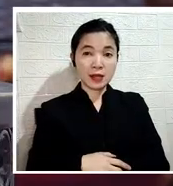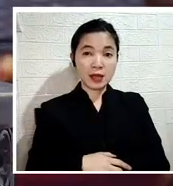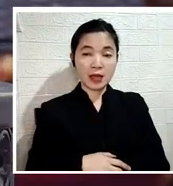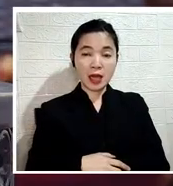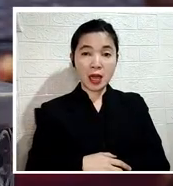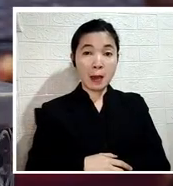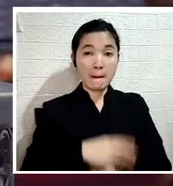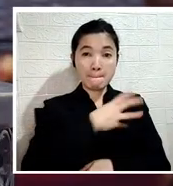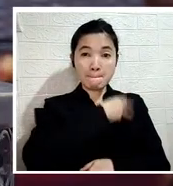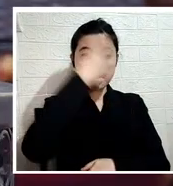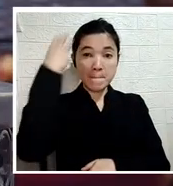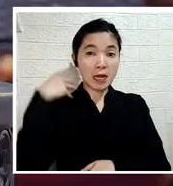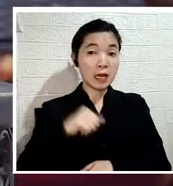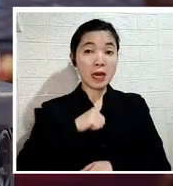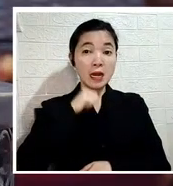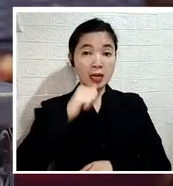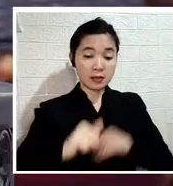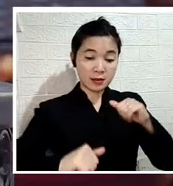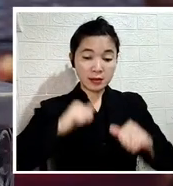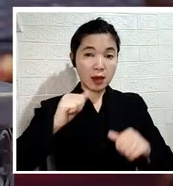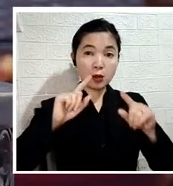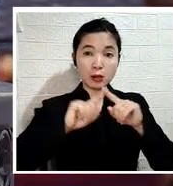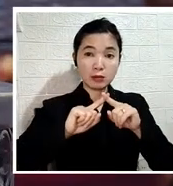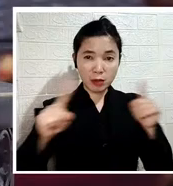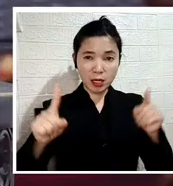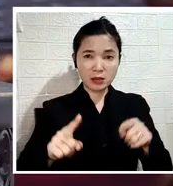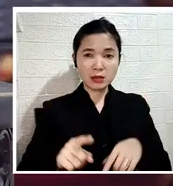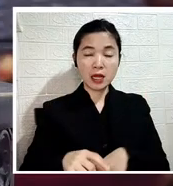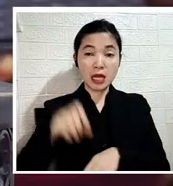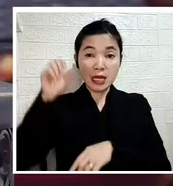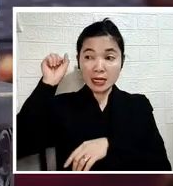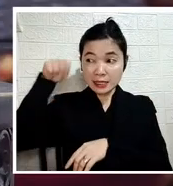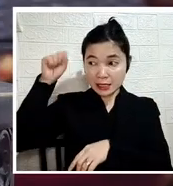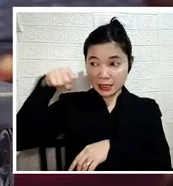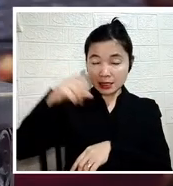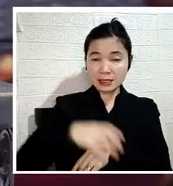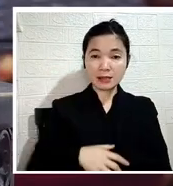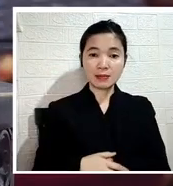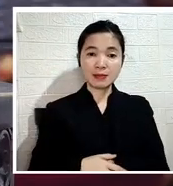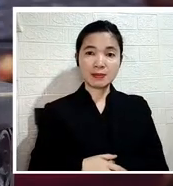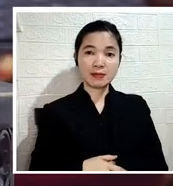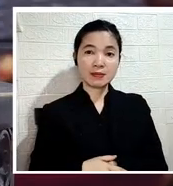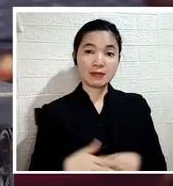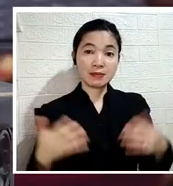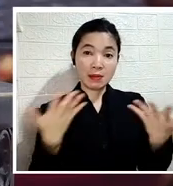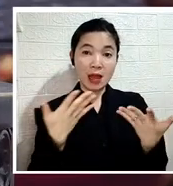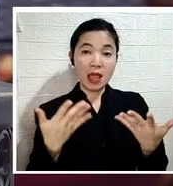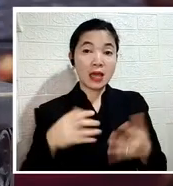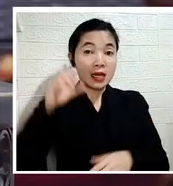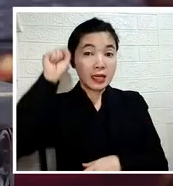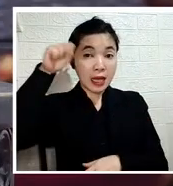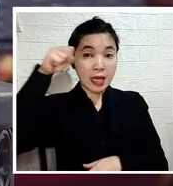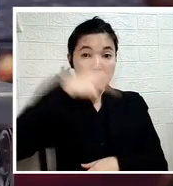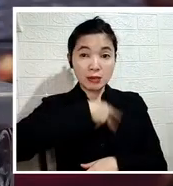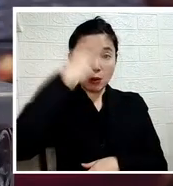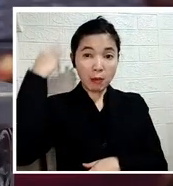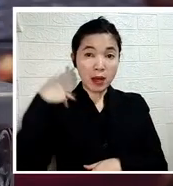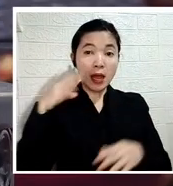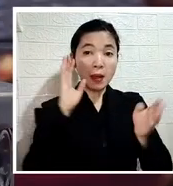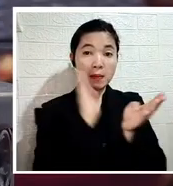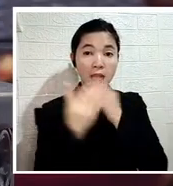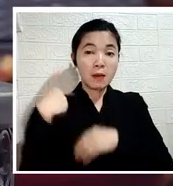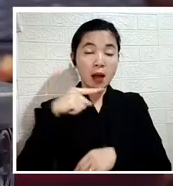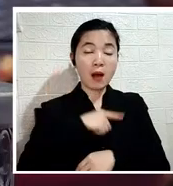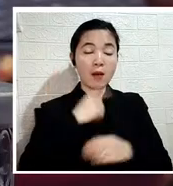said yes. The yes of Mary should be our inspiration to respond, to say yes